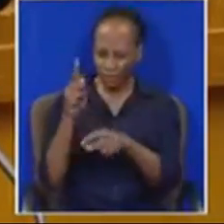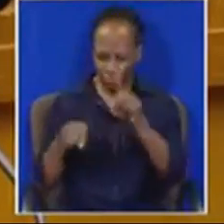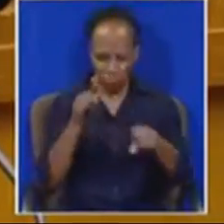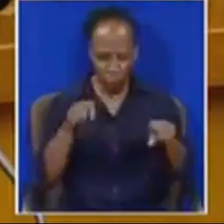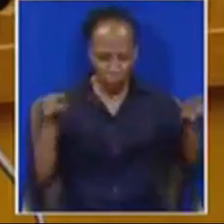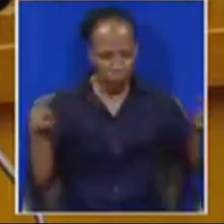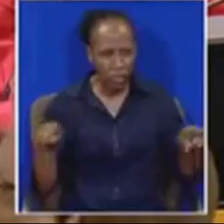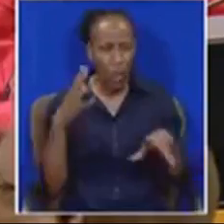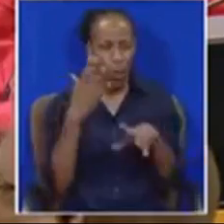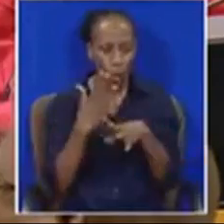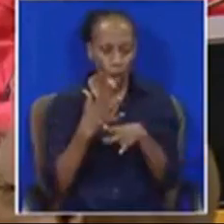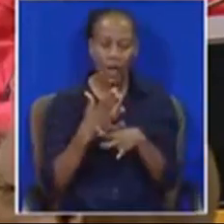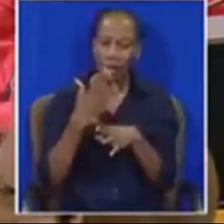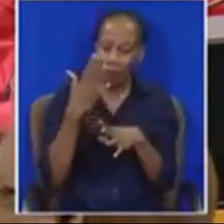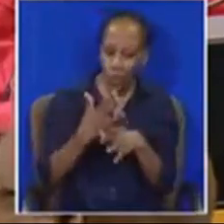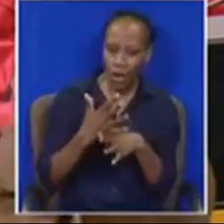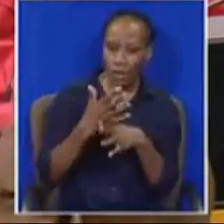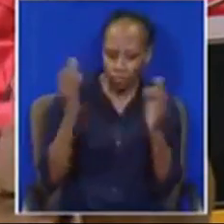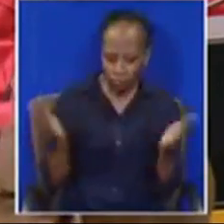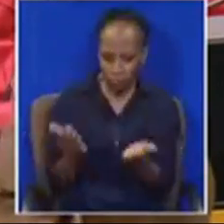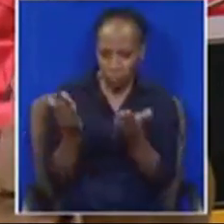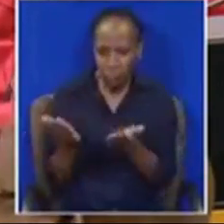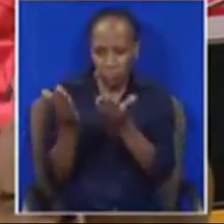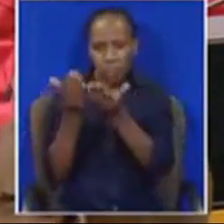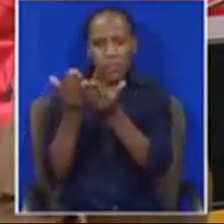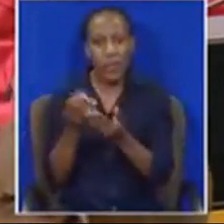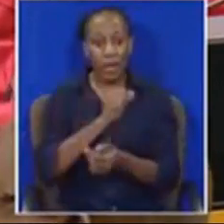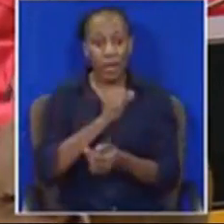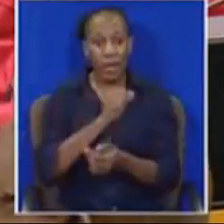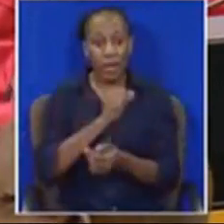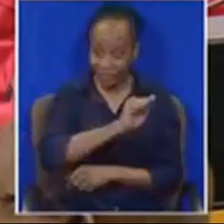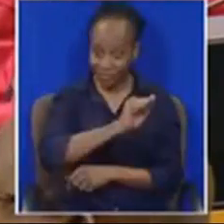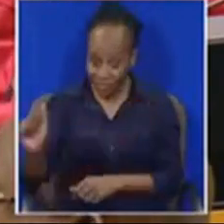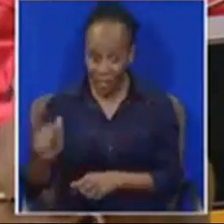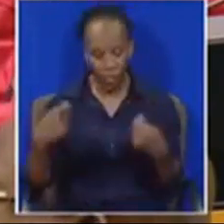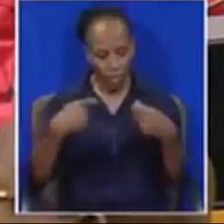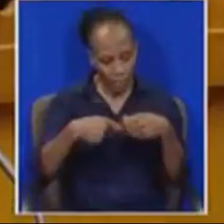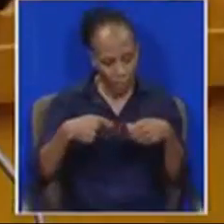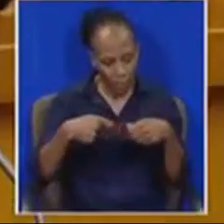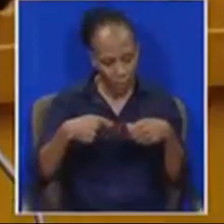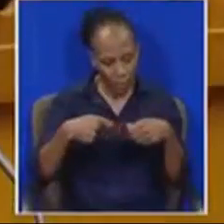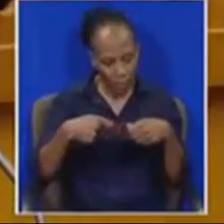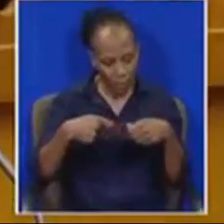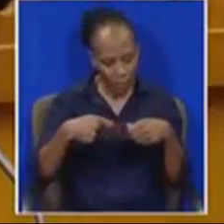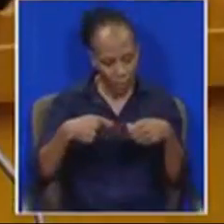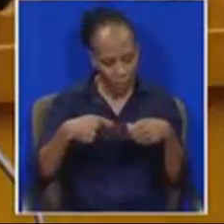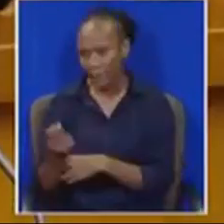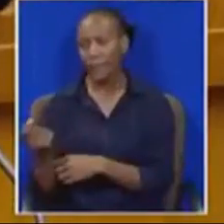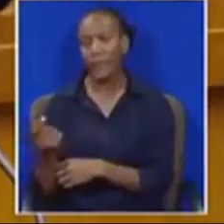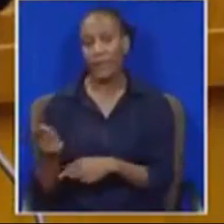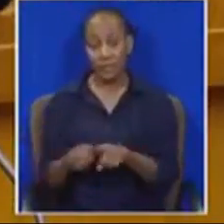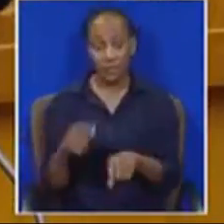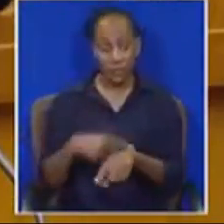the strategic use of incentives and a number of other measures that government has at